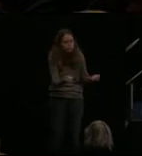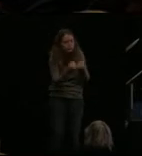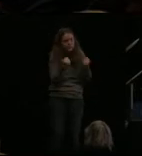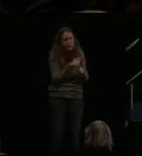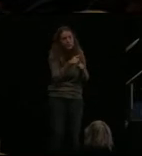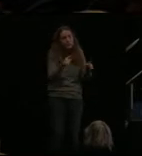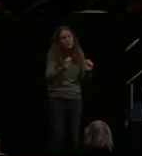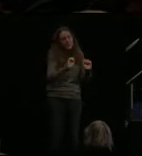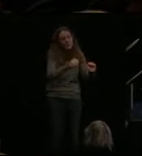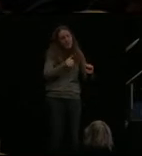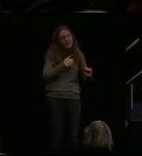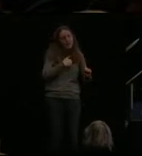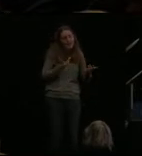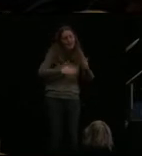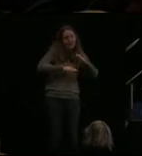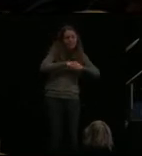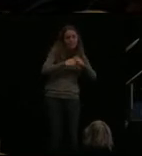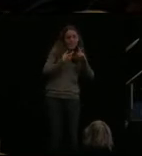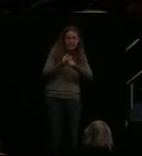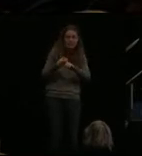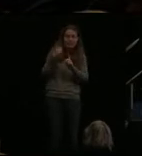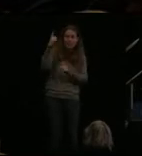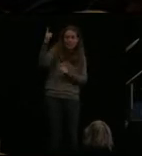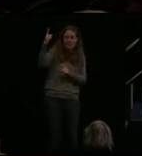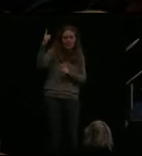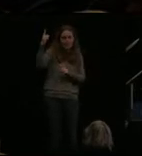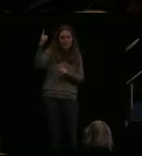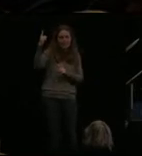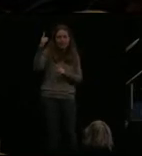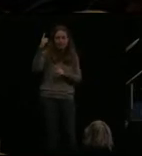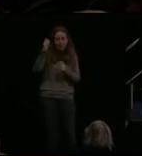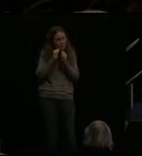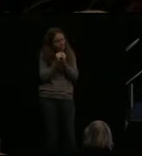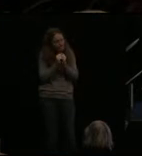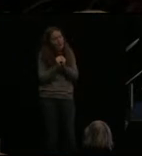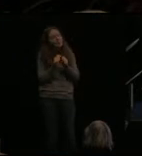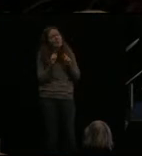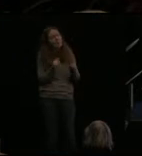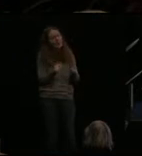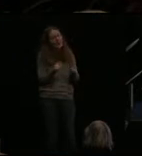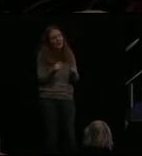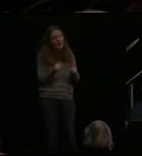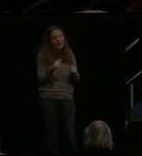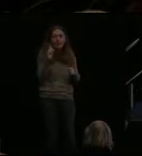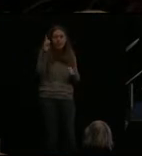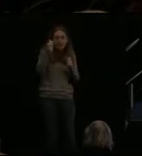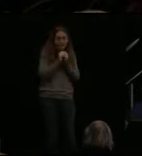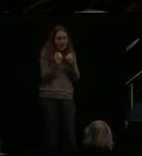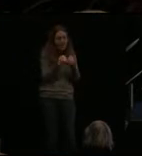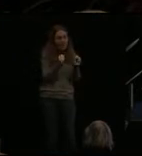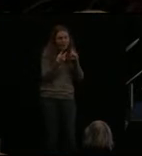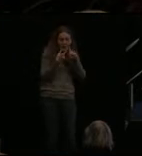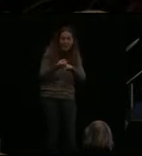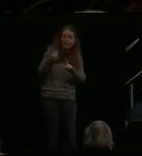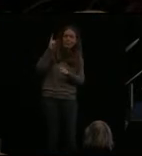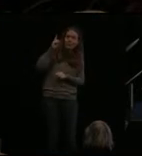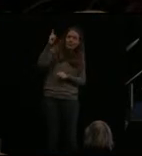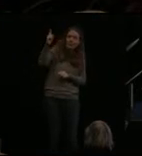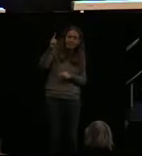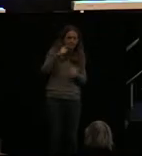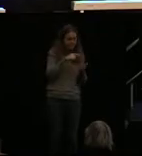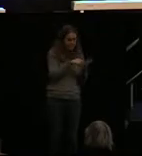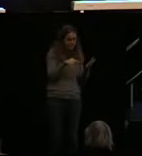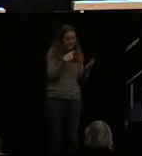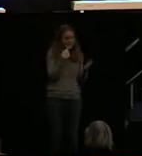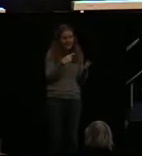those whose hearts are fully committed to him. How much God values that, our commitment to him. Here it says, because they